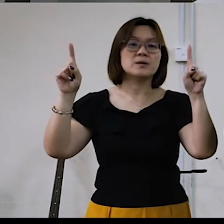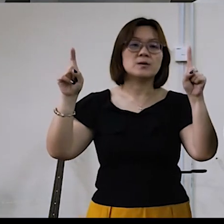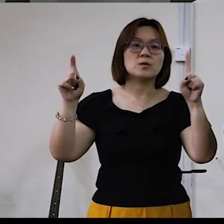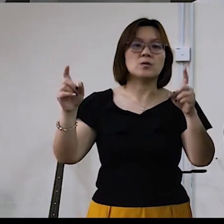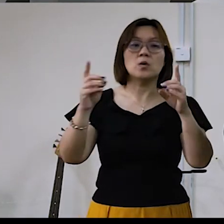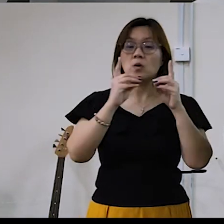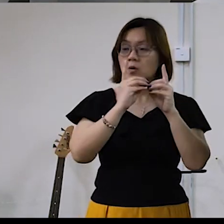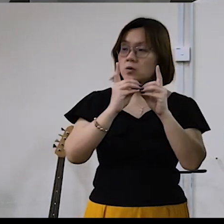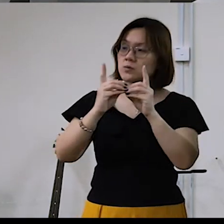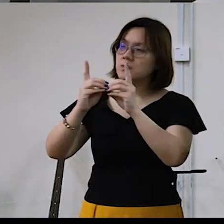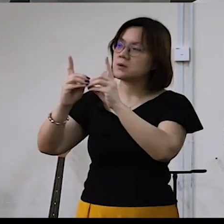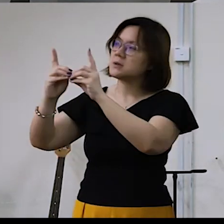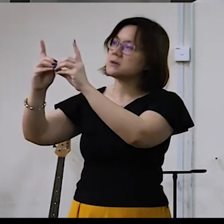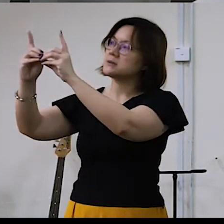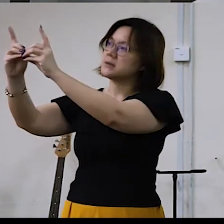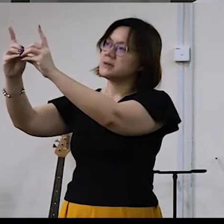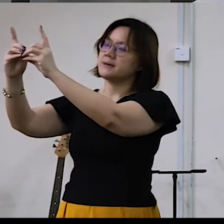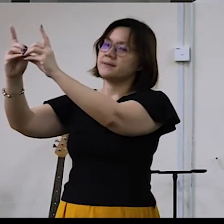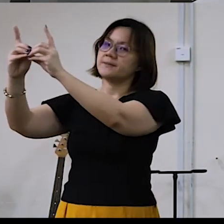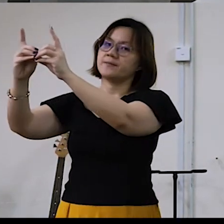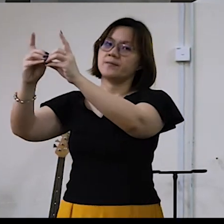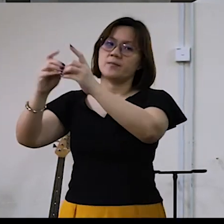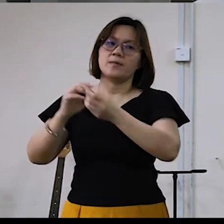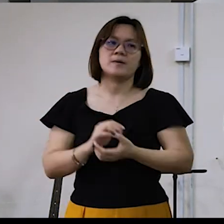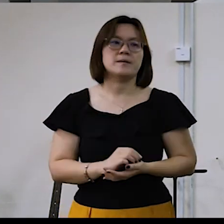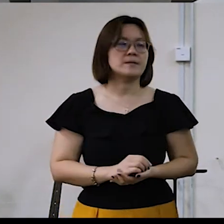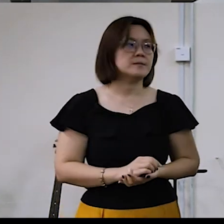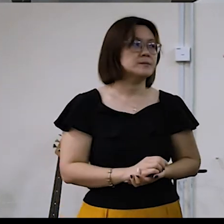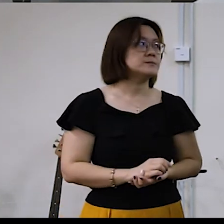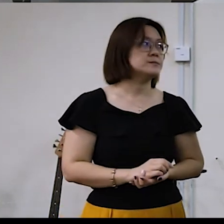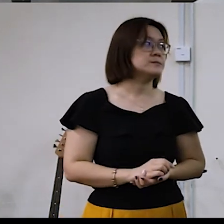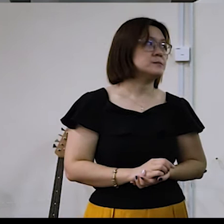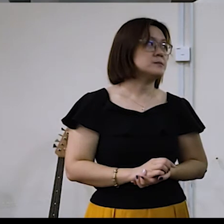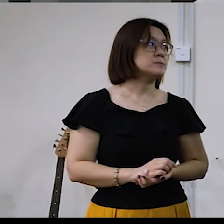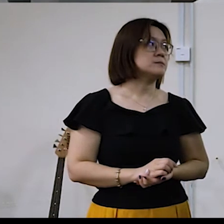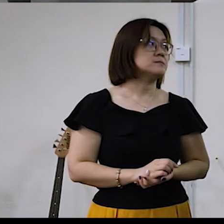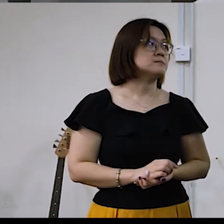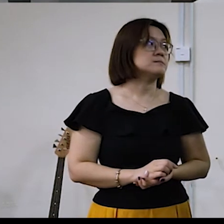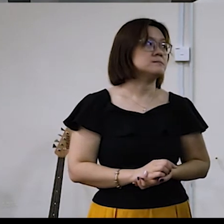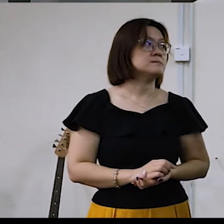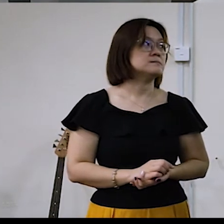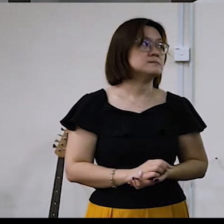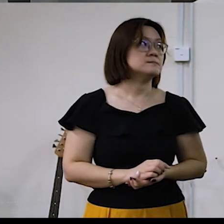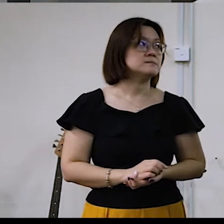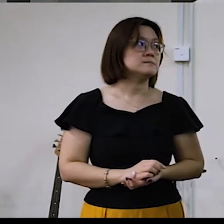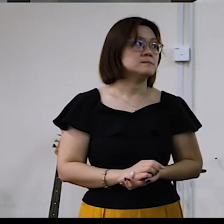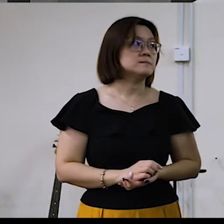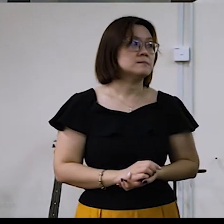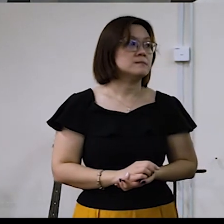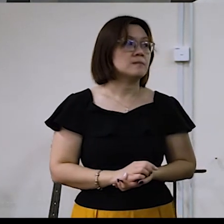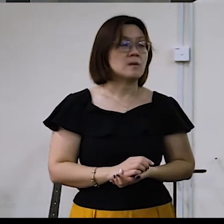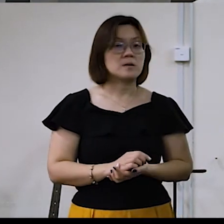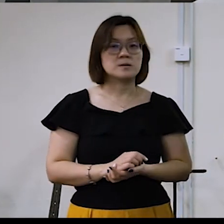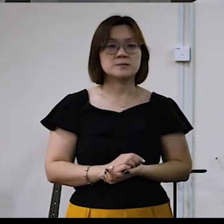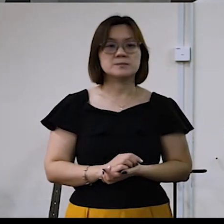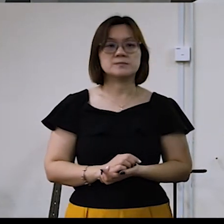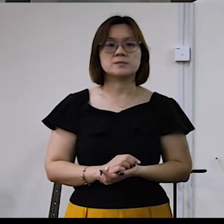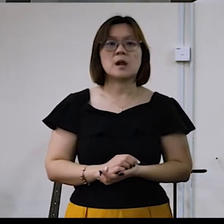gone. Goodbye, Jesus. I love you. It's your Spirit. But the one who is the God of this era is the Holy